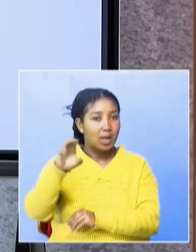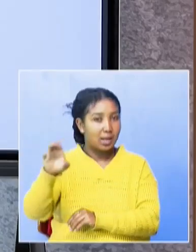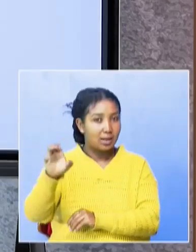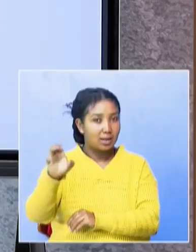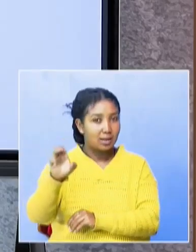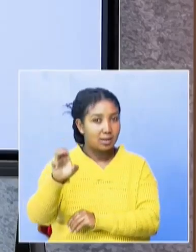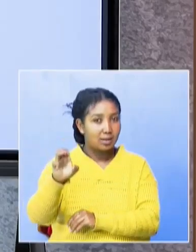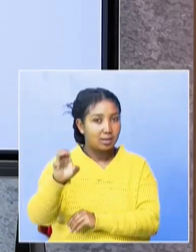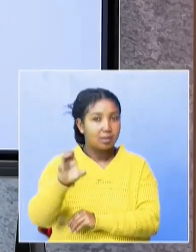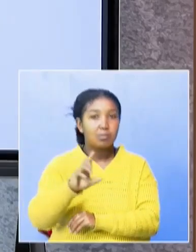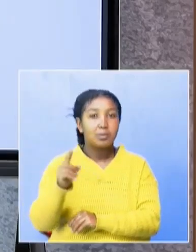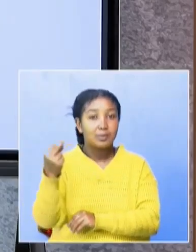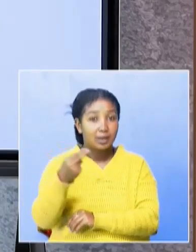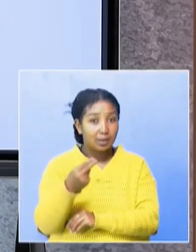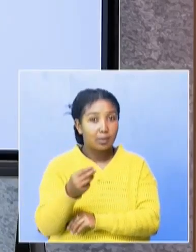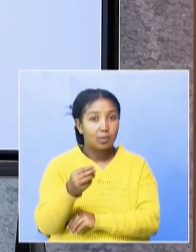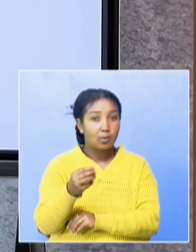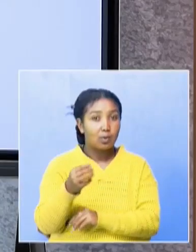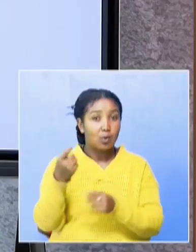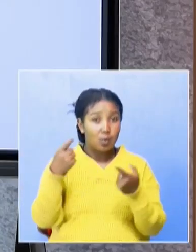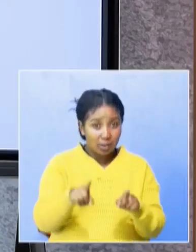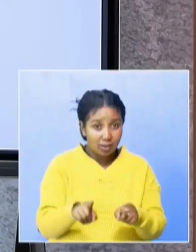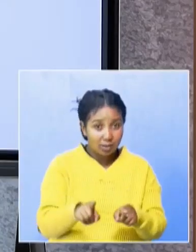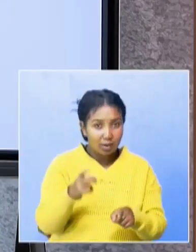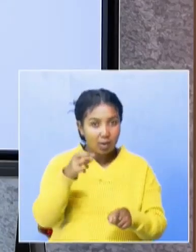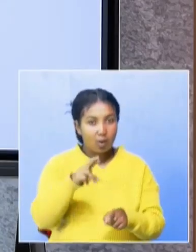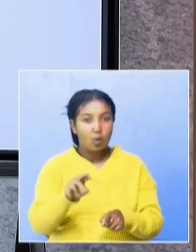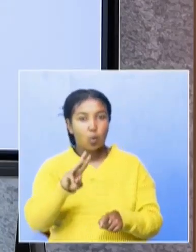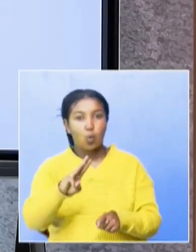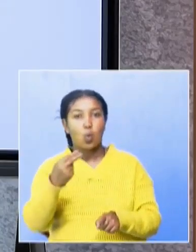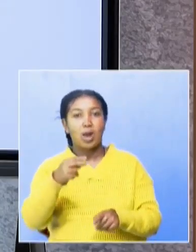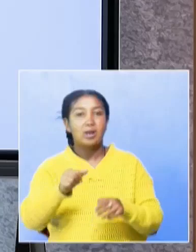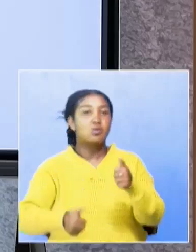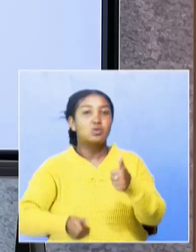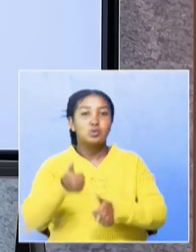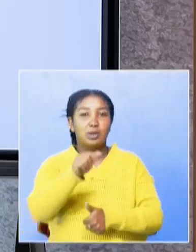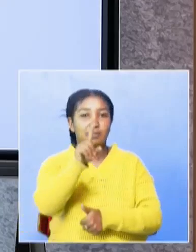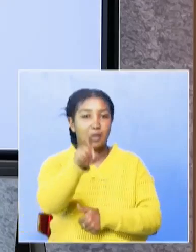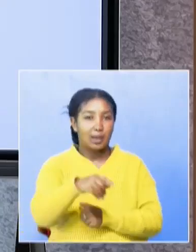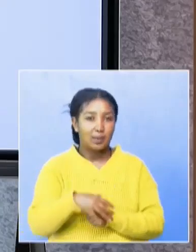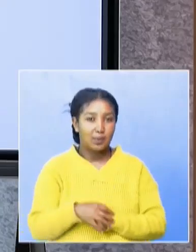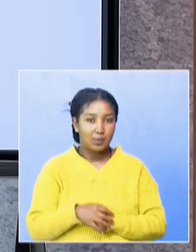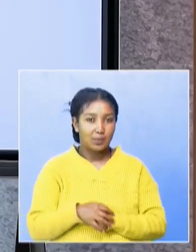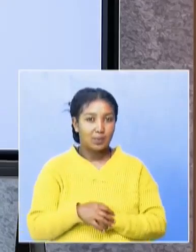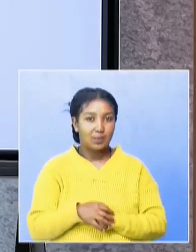adverbs of time do we use? When or while?